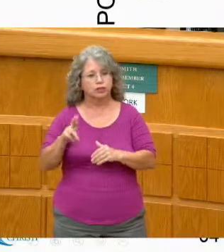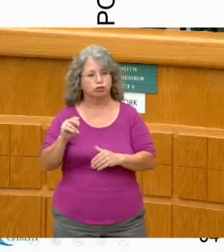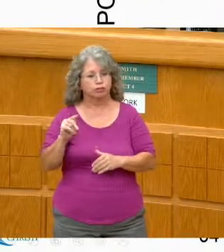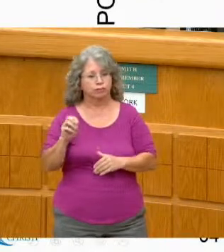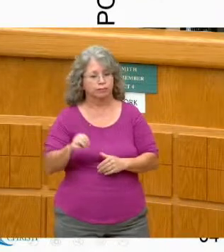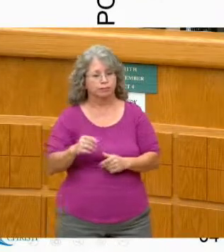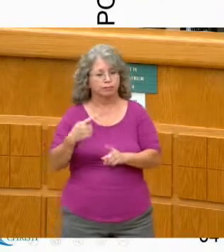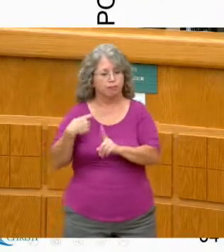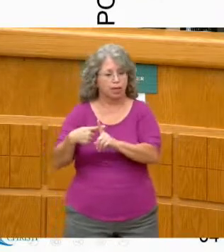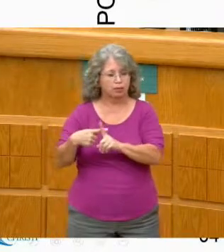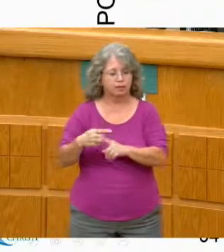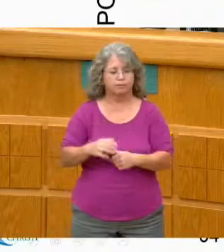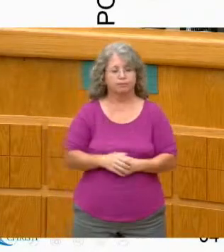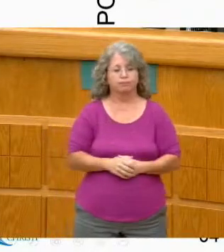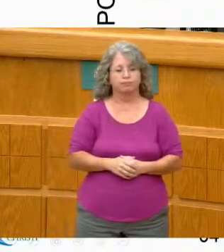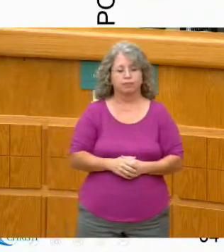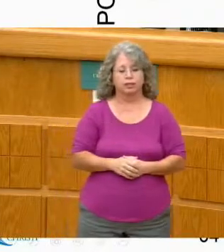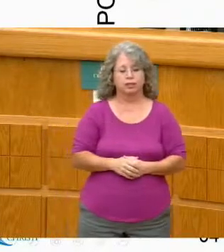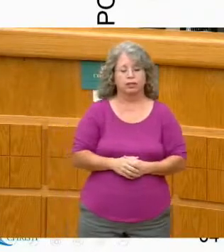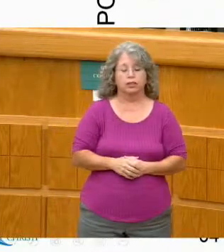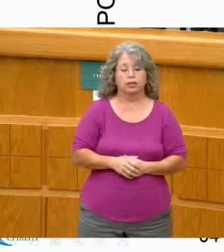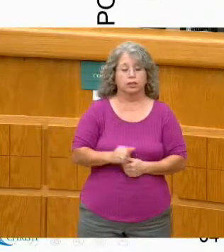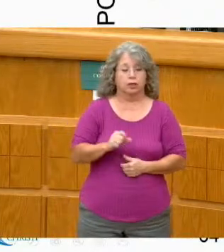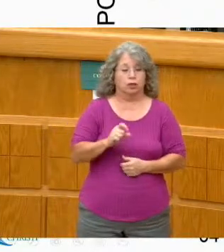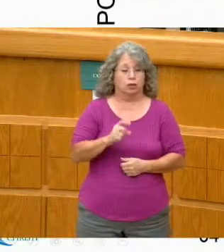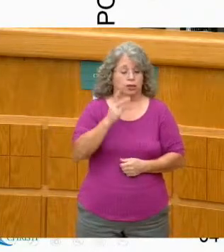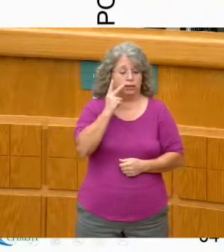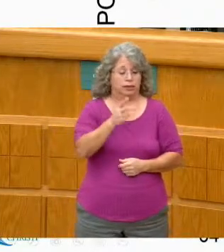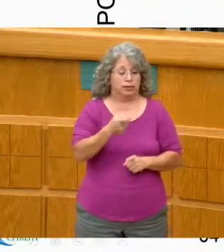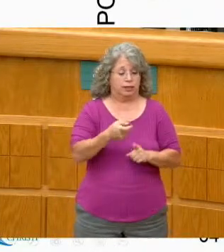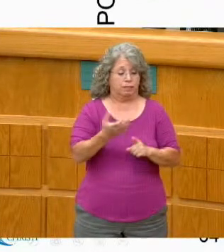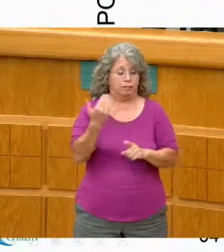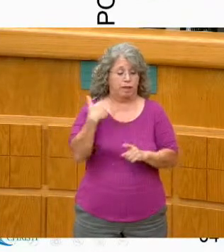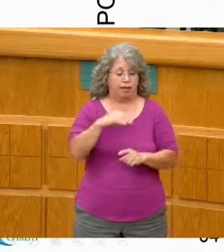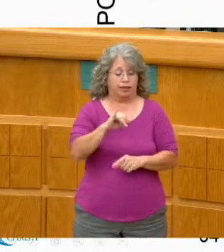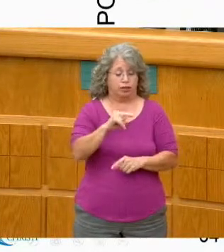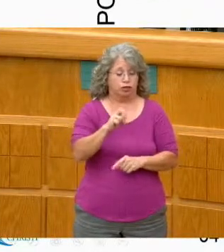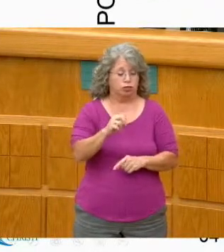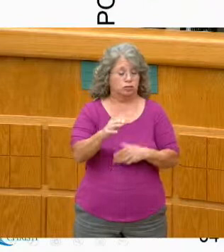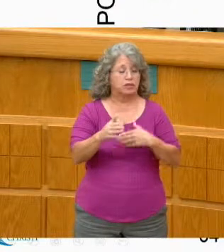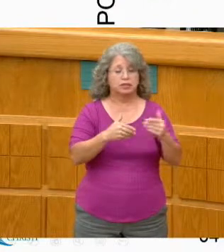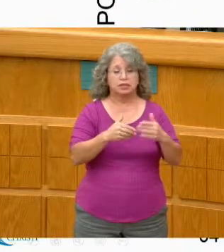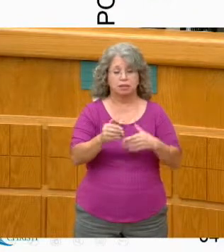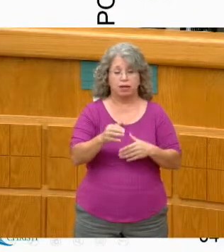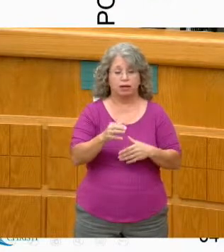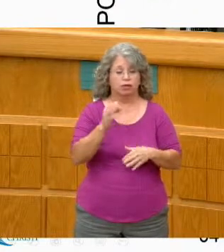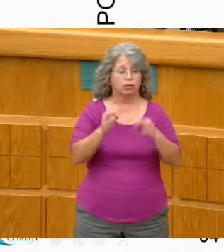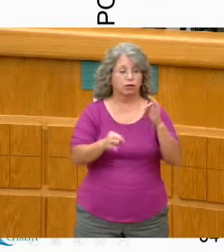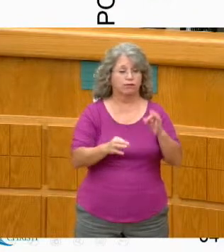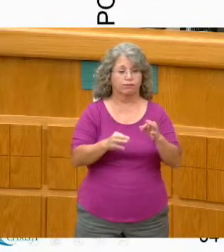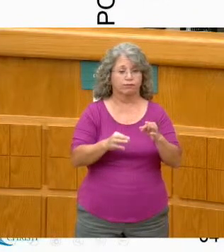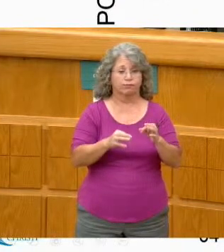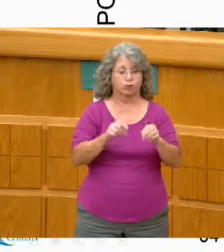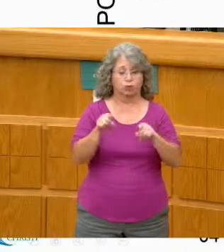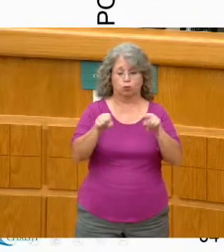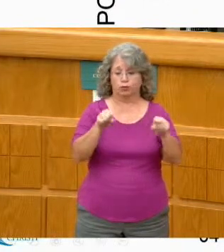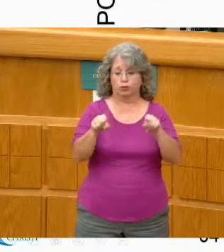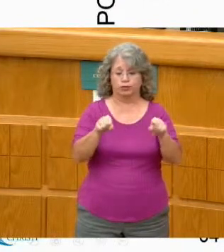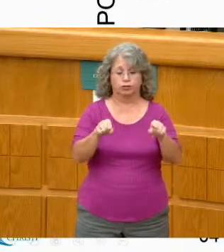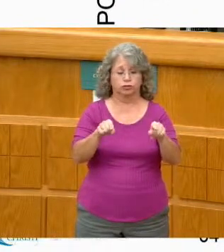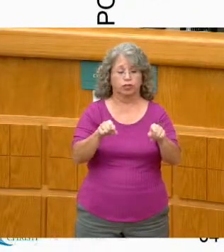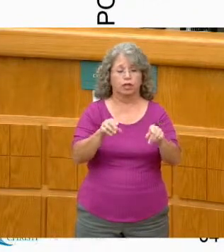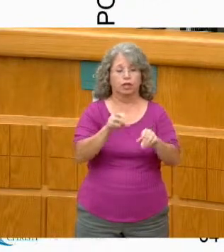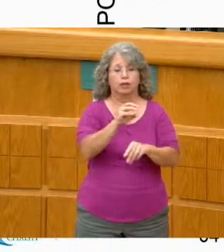go back to early June, you can see regardless of whether it was at the local Public Health Department or the mobile testing facilities,